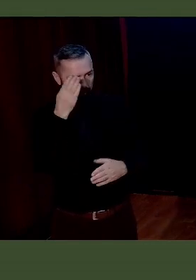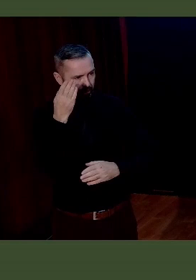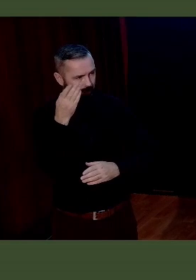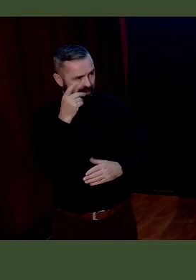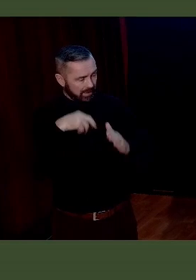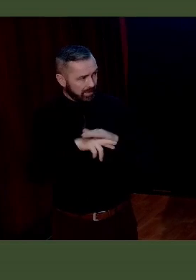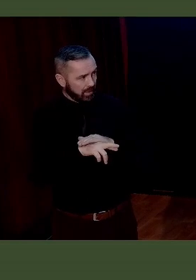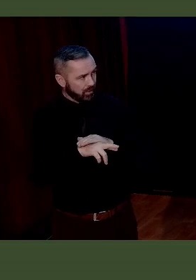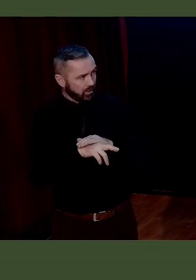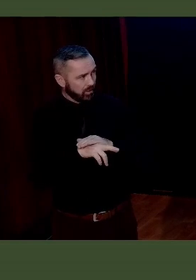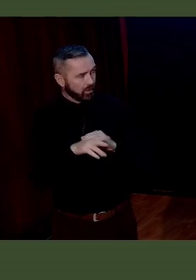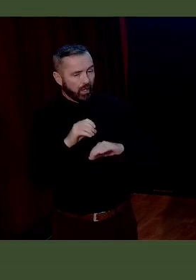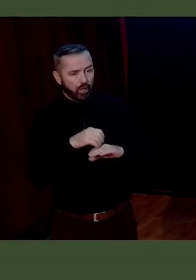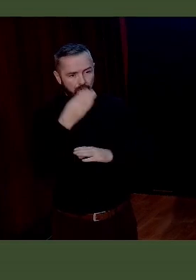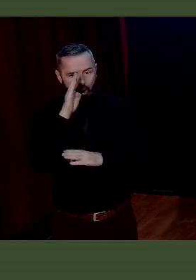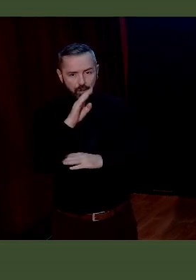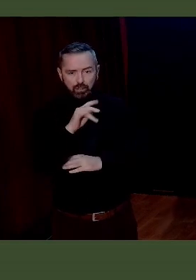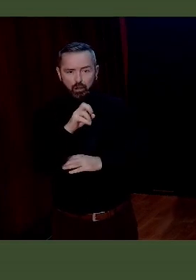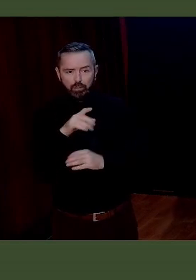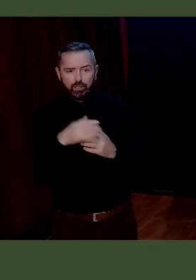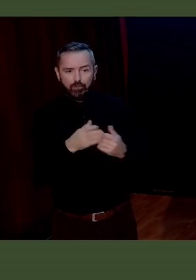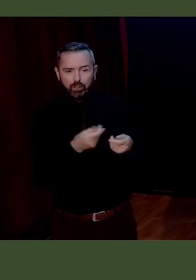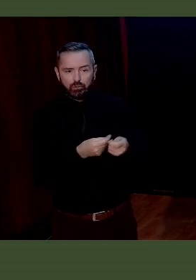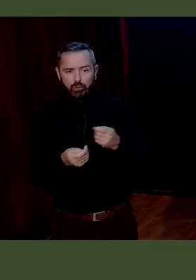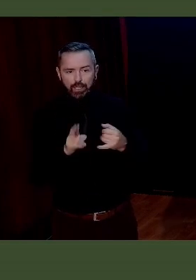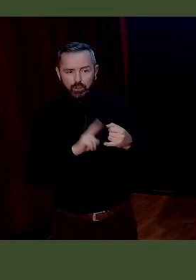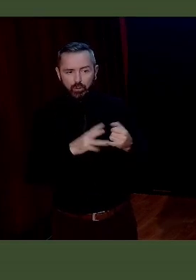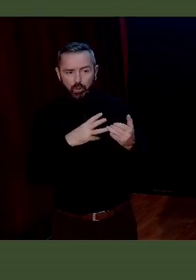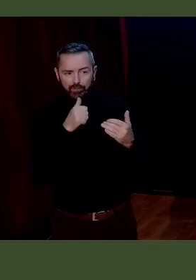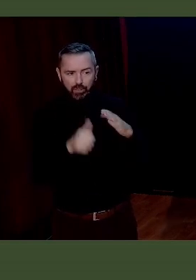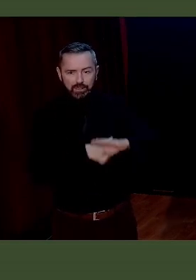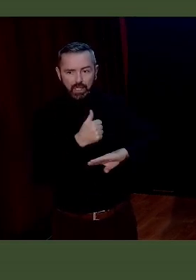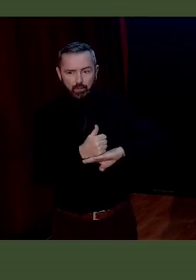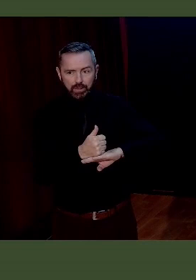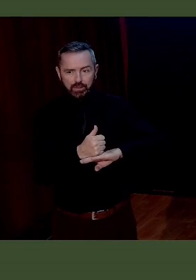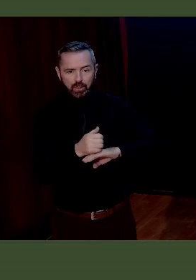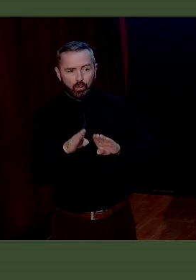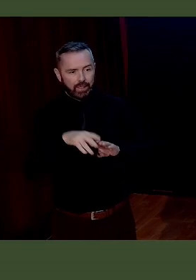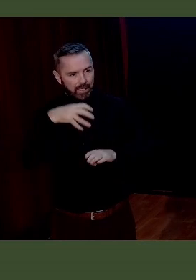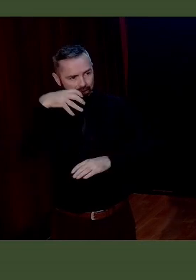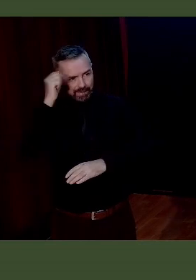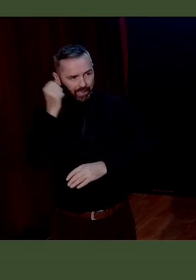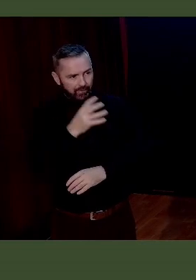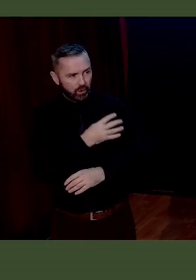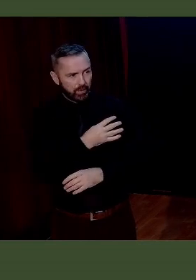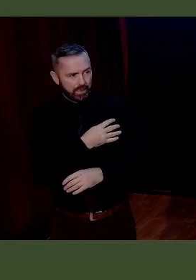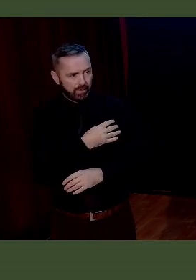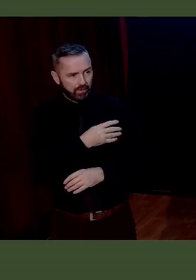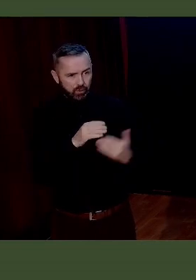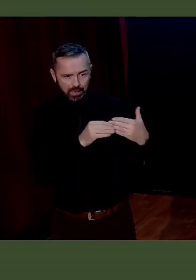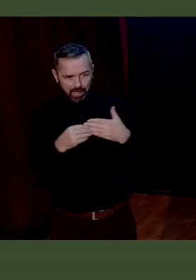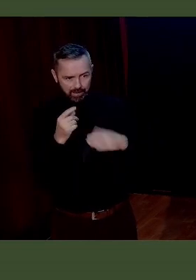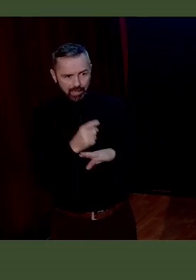served on the Irish Congress of Trade Unions, its first, when it was established first, in the executive committee. She was head of